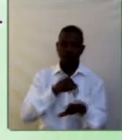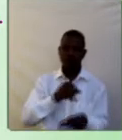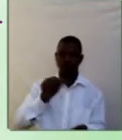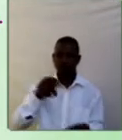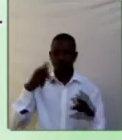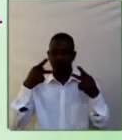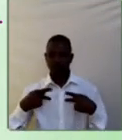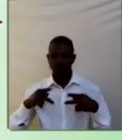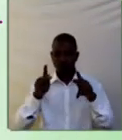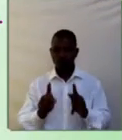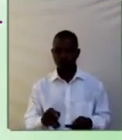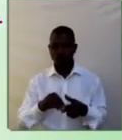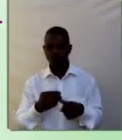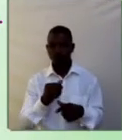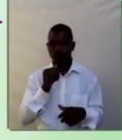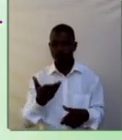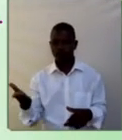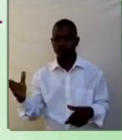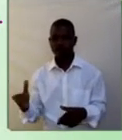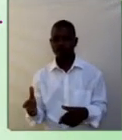person or thing.